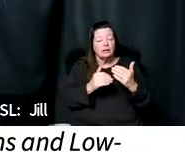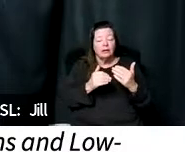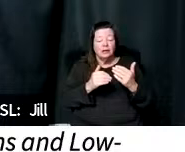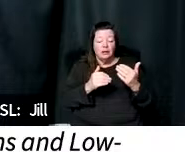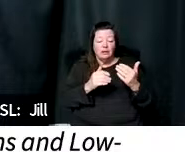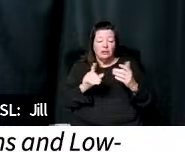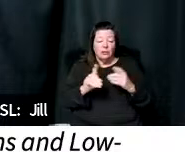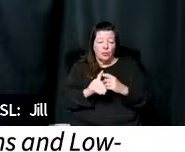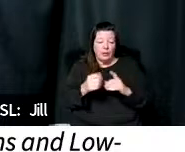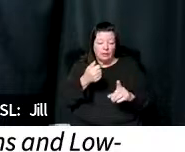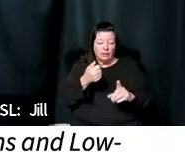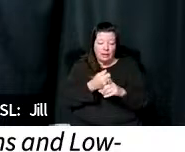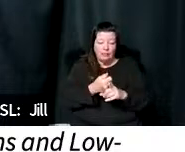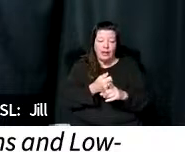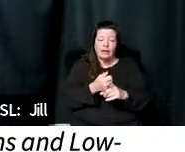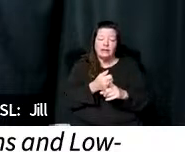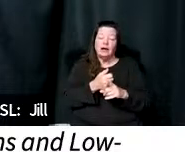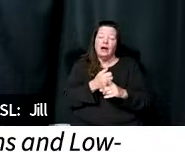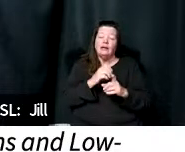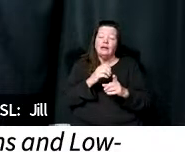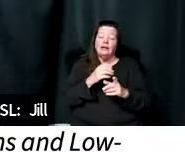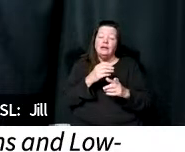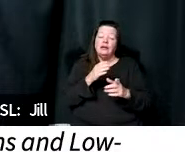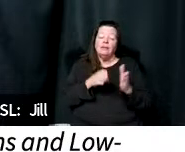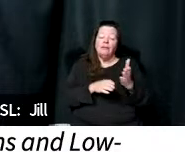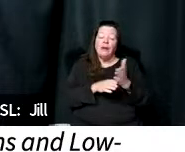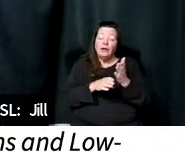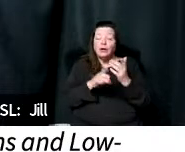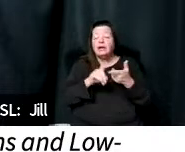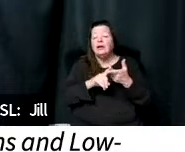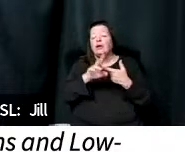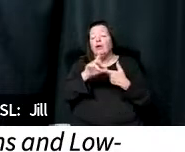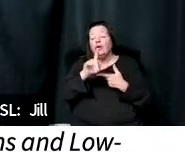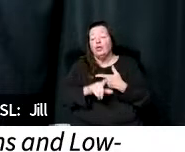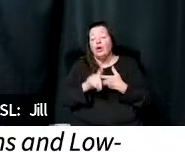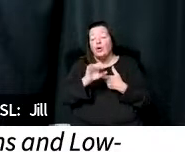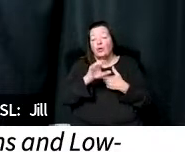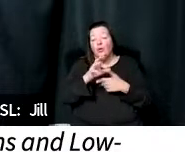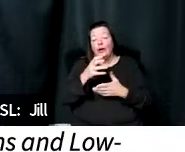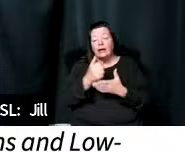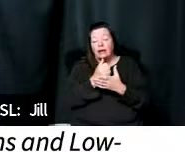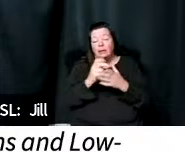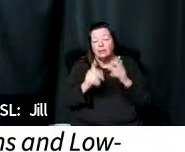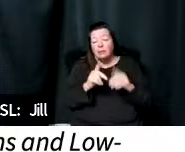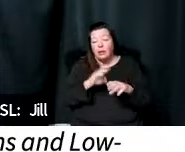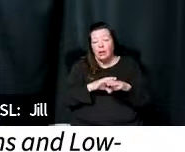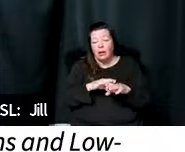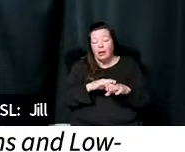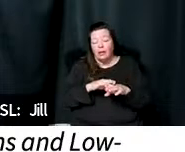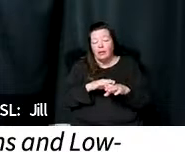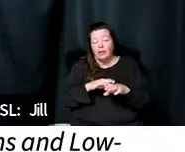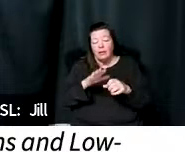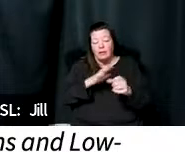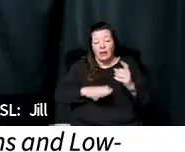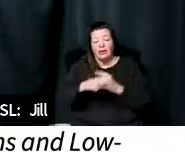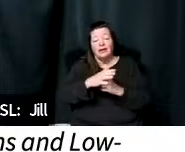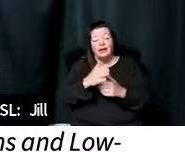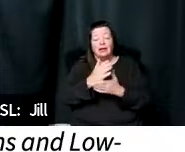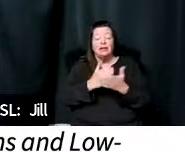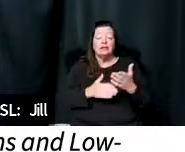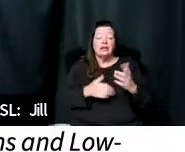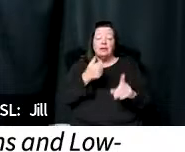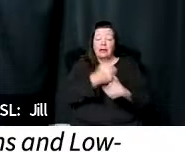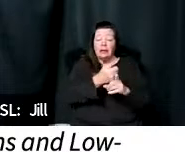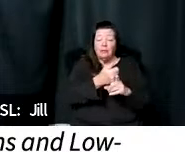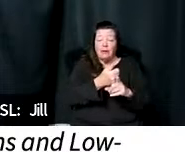or impacts on minority or low-income populations within the program area. And so some of the impacts and benefits to